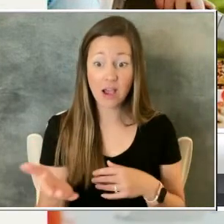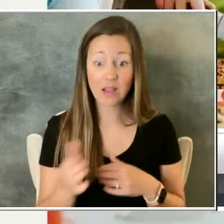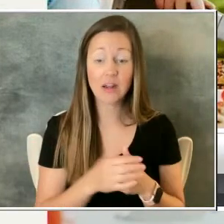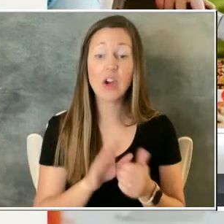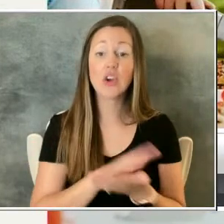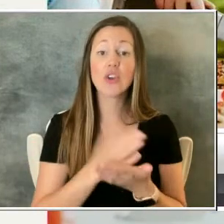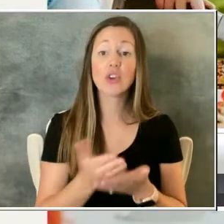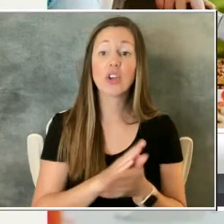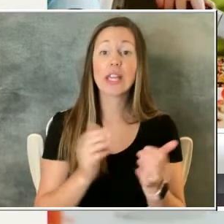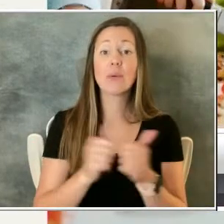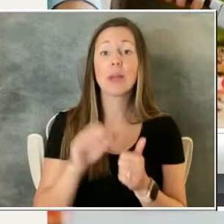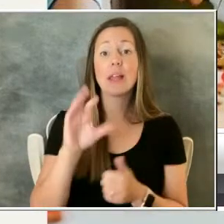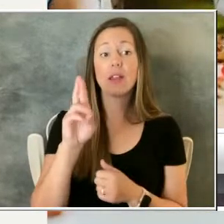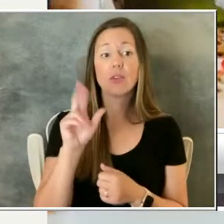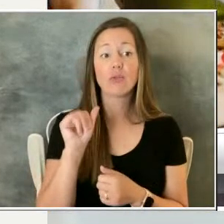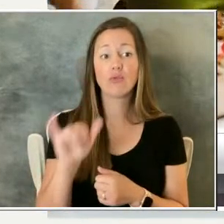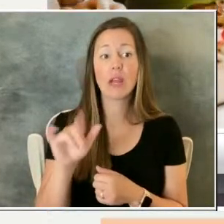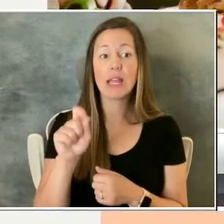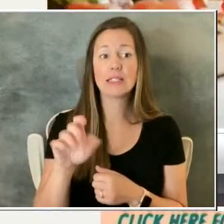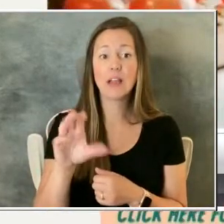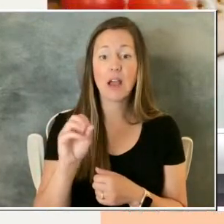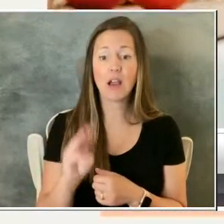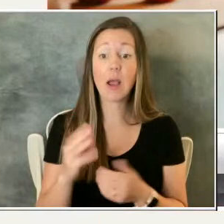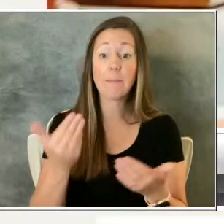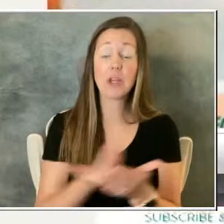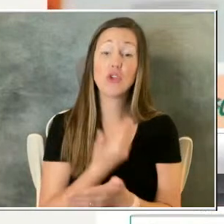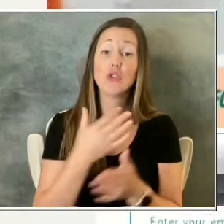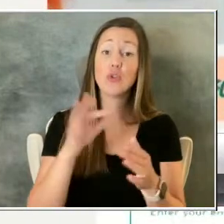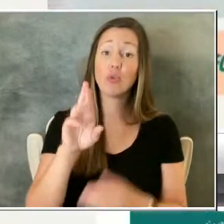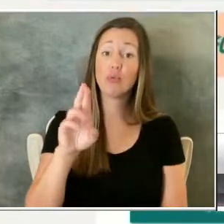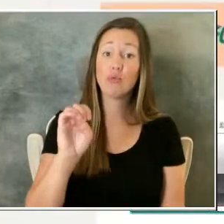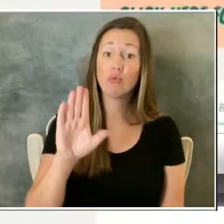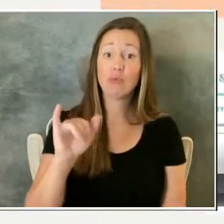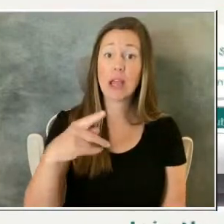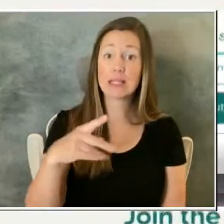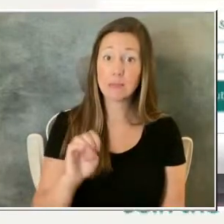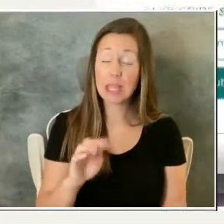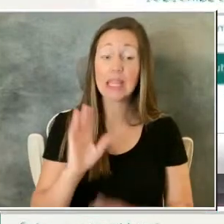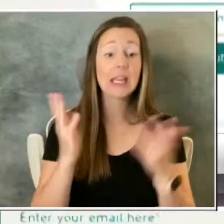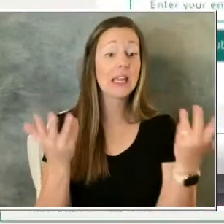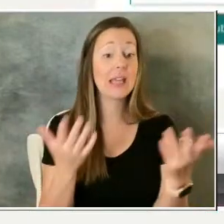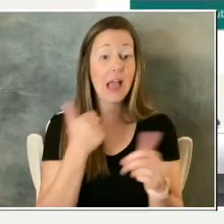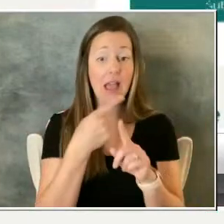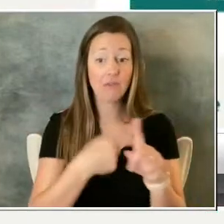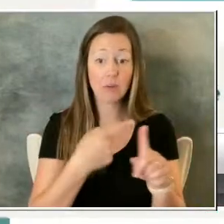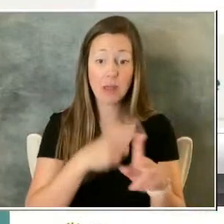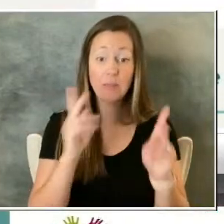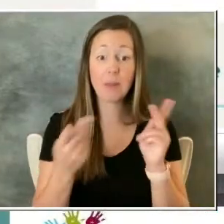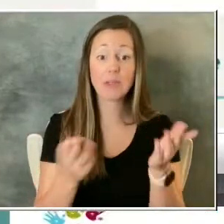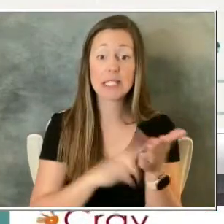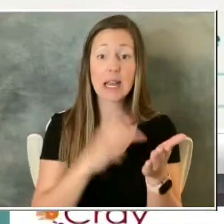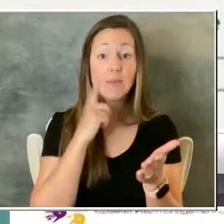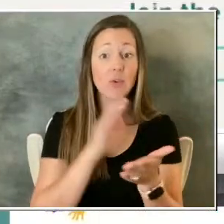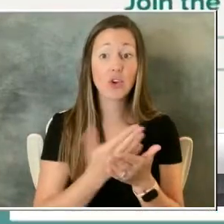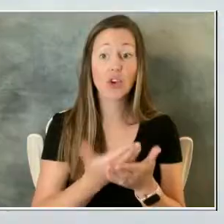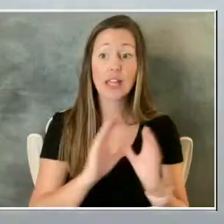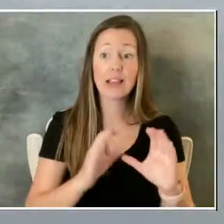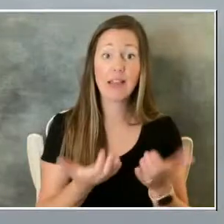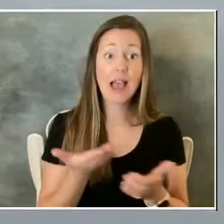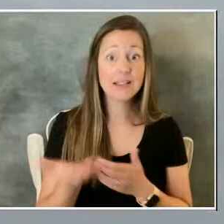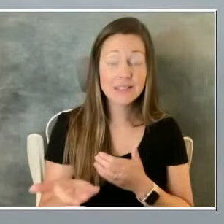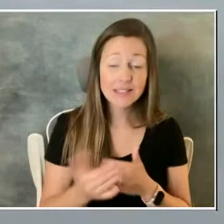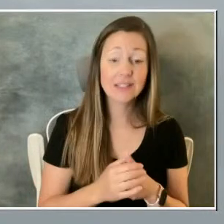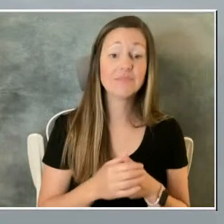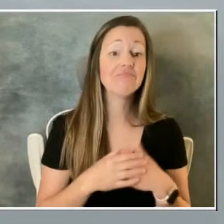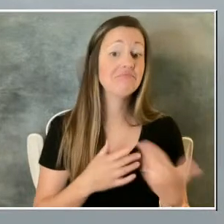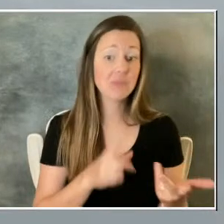cookingwithcray.com. New recipe every month. People can sign up for cooking classes there. And as I said at the top of the program, we wanted you to